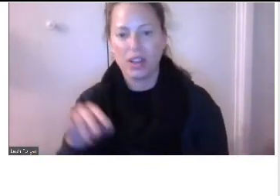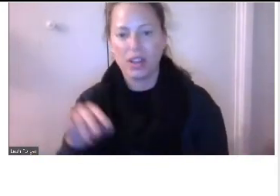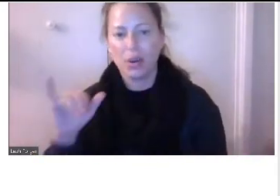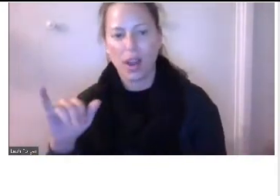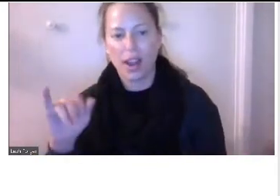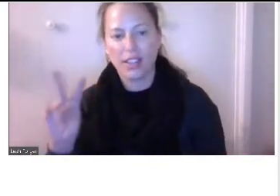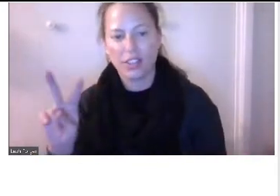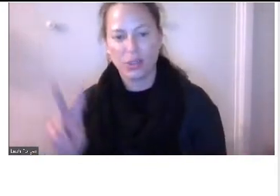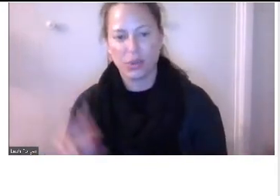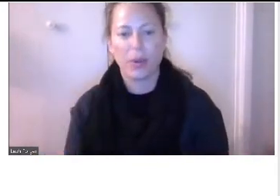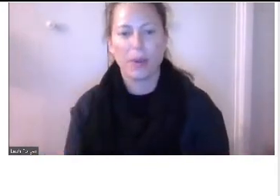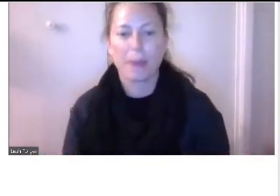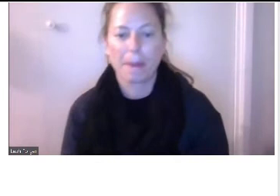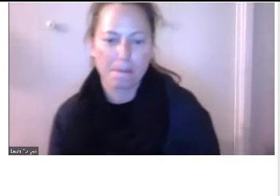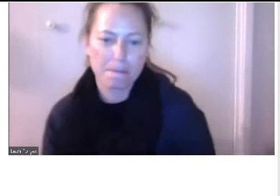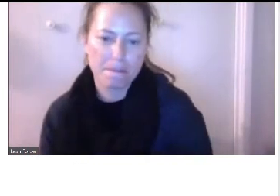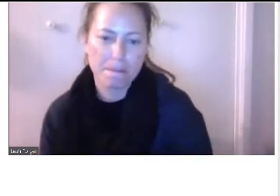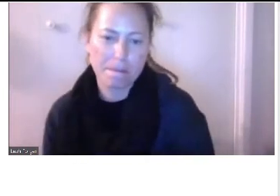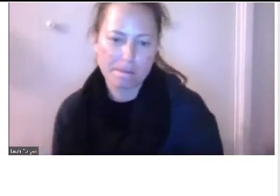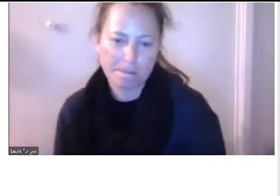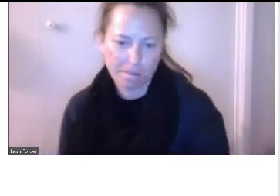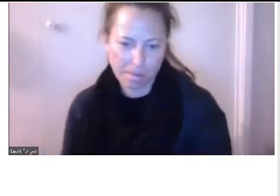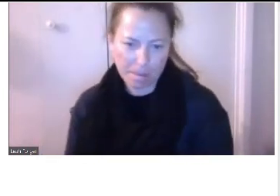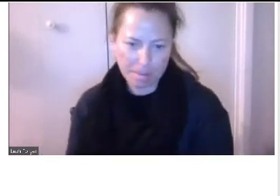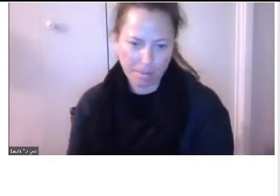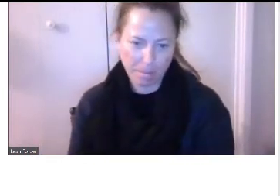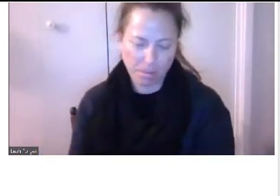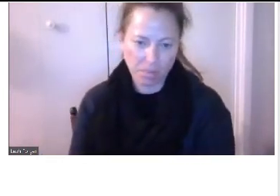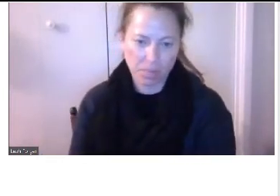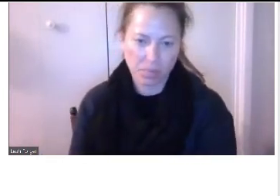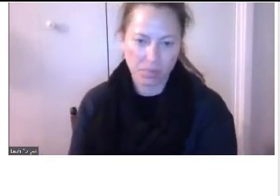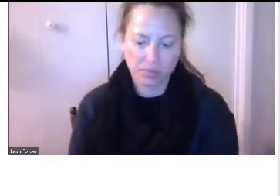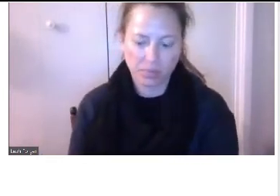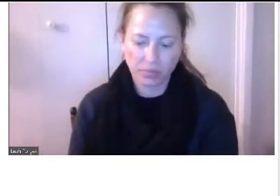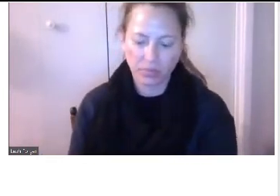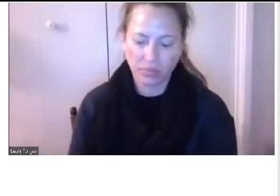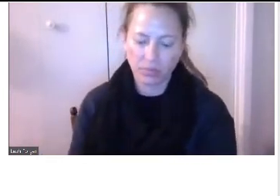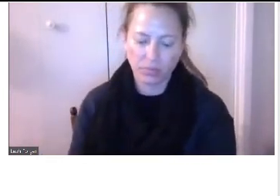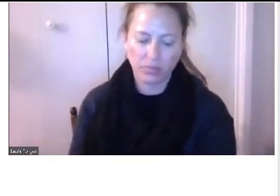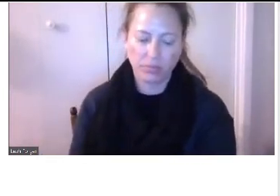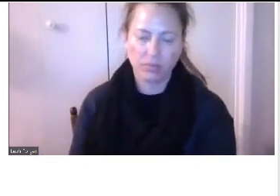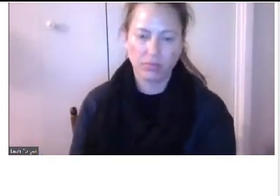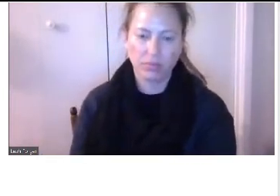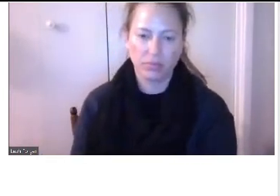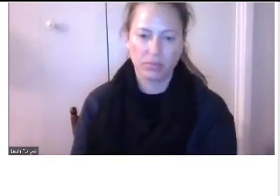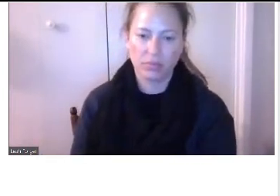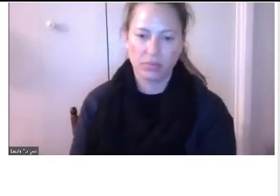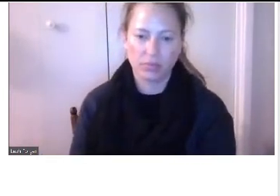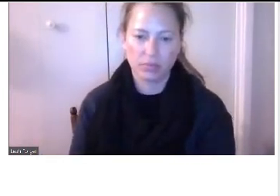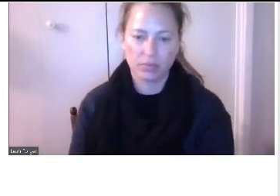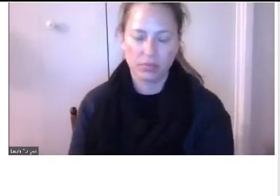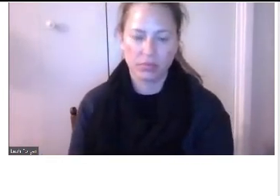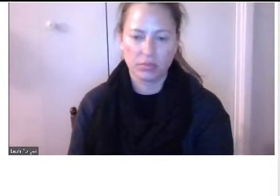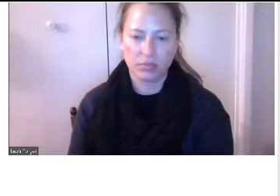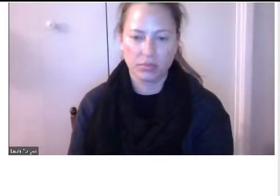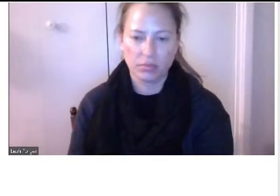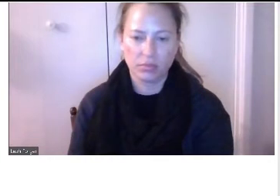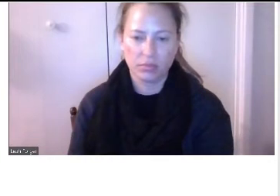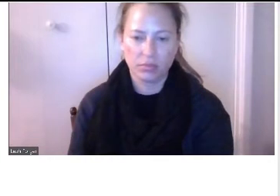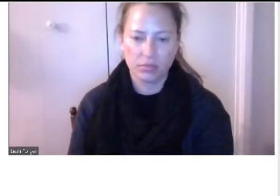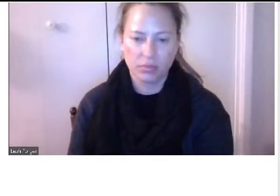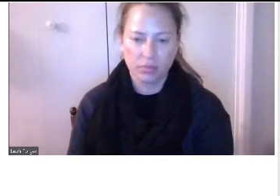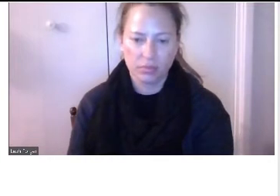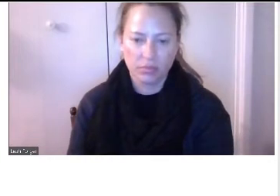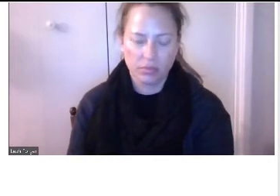y2 minus y1 over x2 minus x1. Okay, so it'll be negative 12 minus